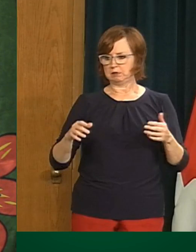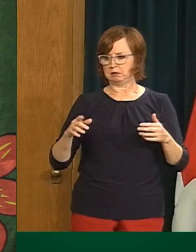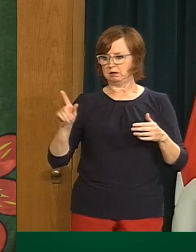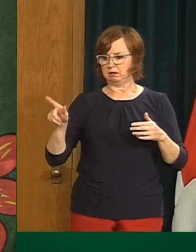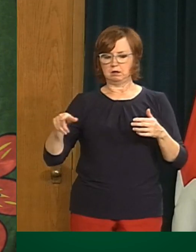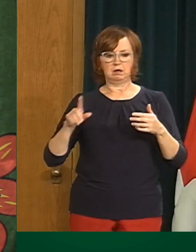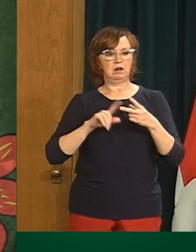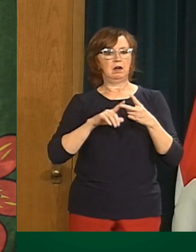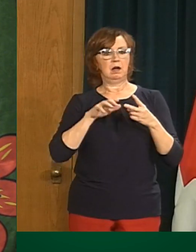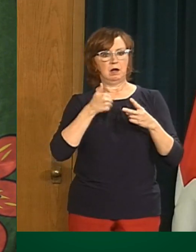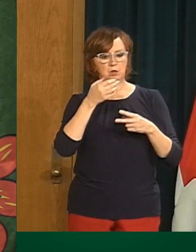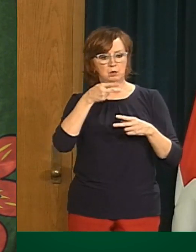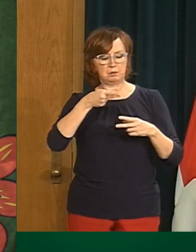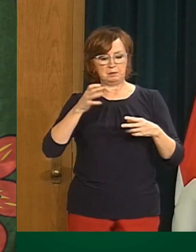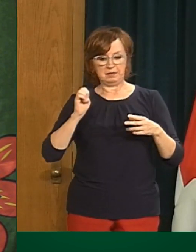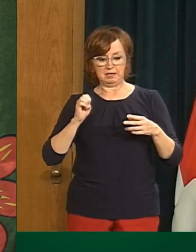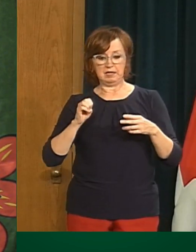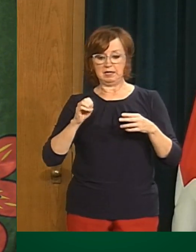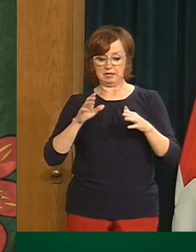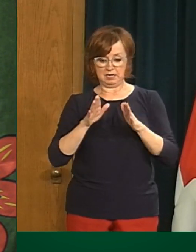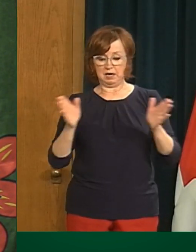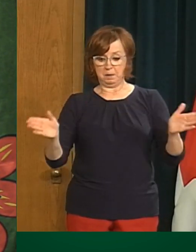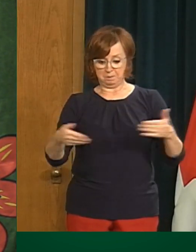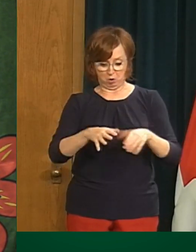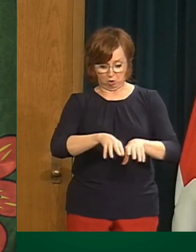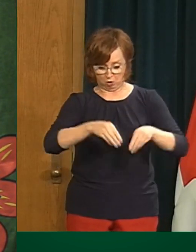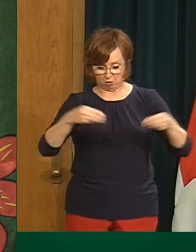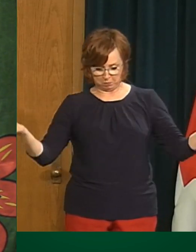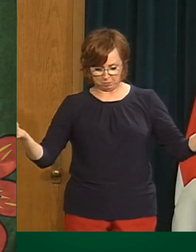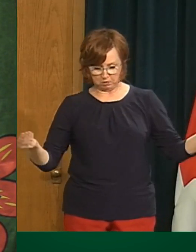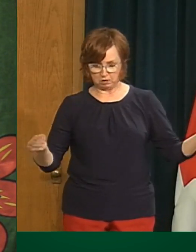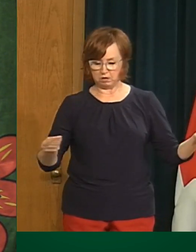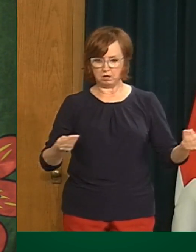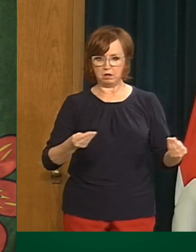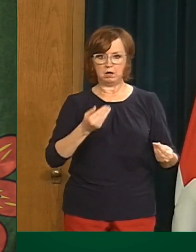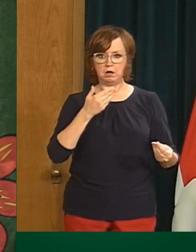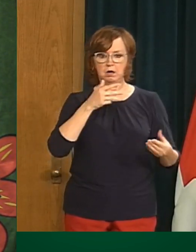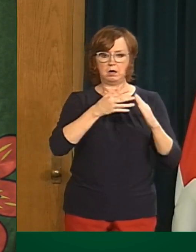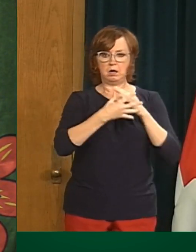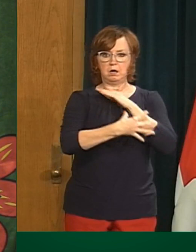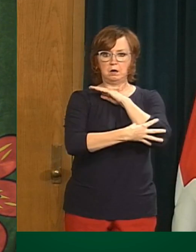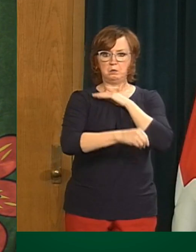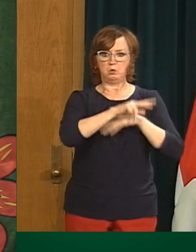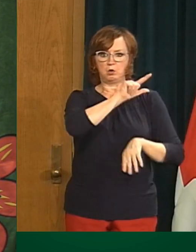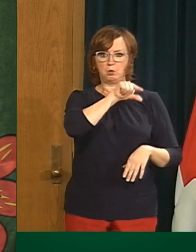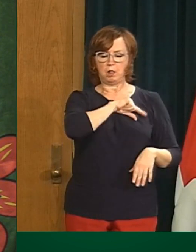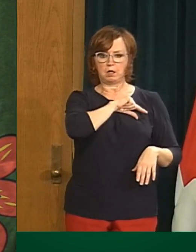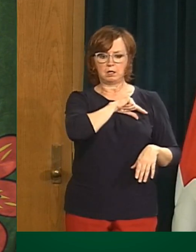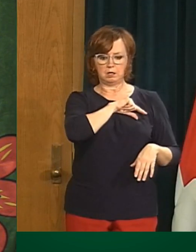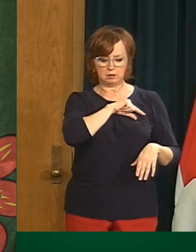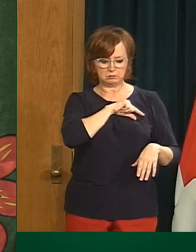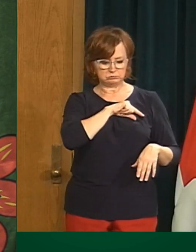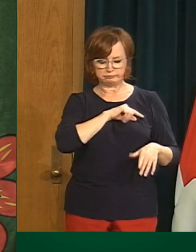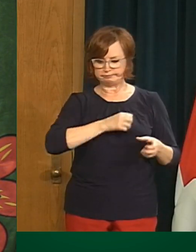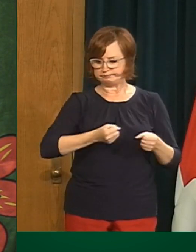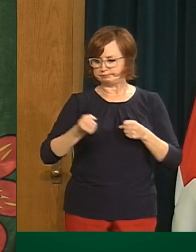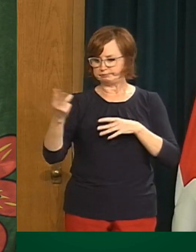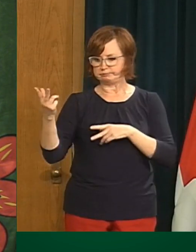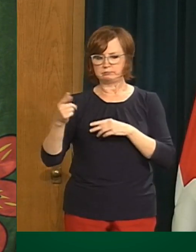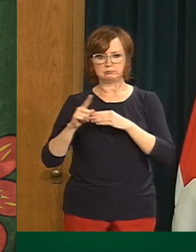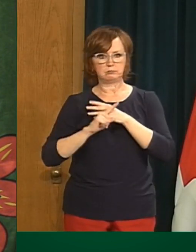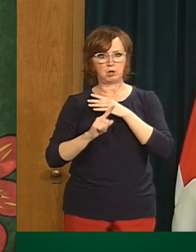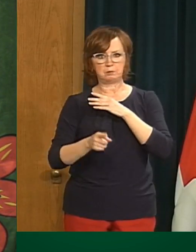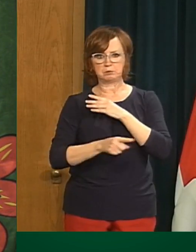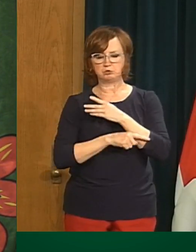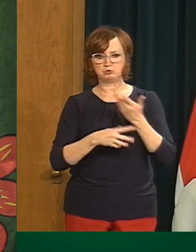So there are challenges around personal protective equipment here in Saskatchewan and across Canada and around the